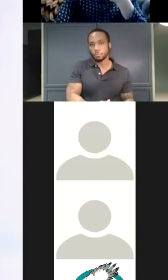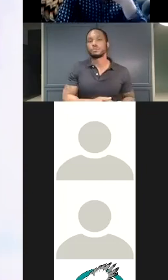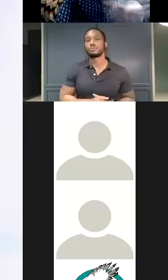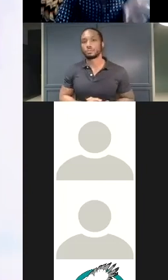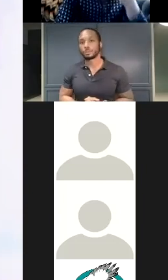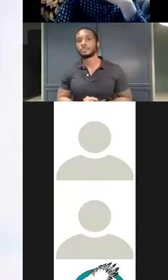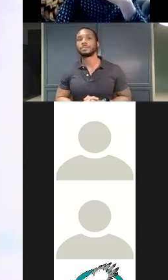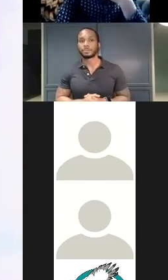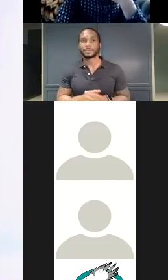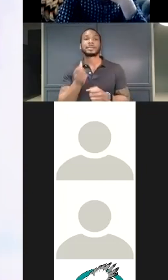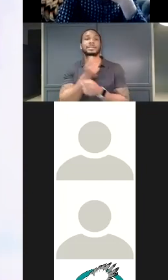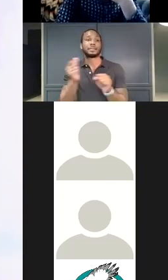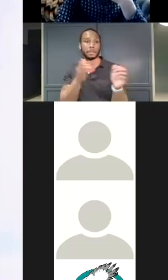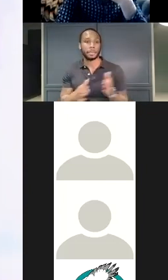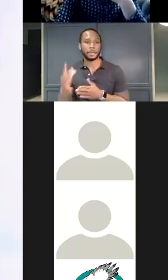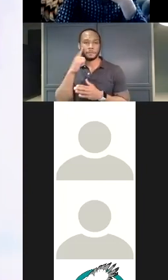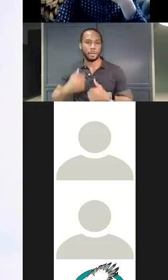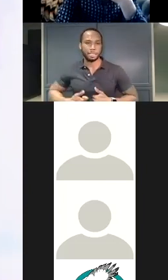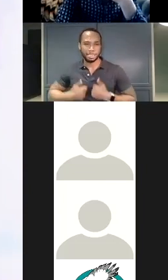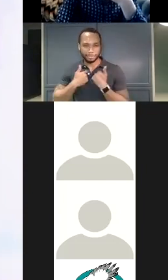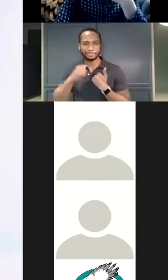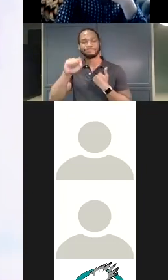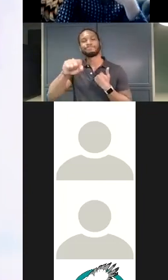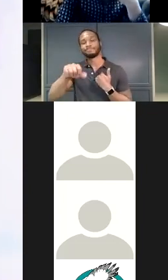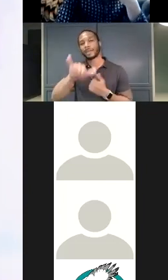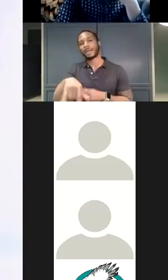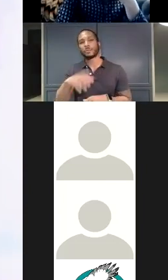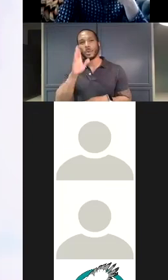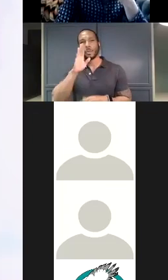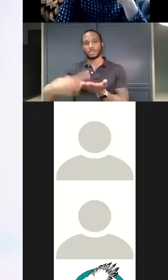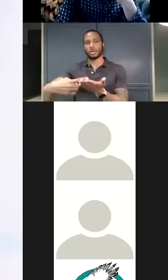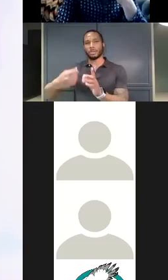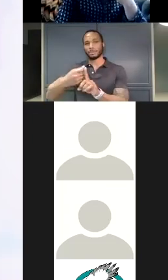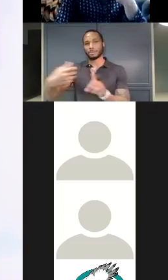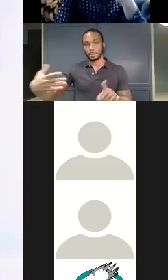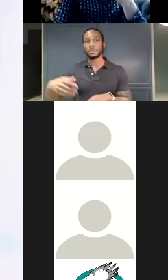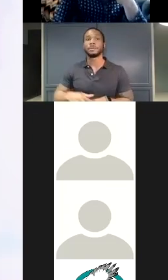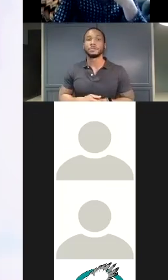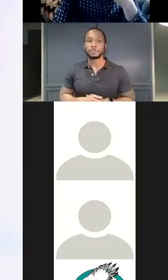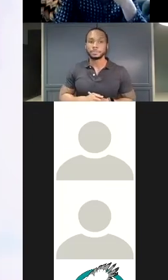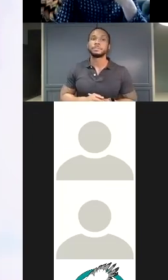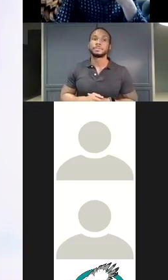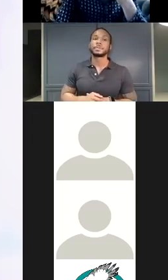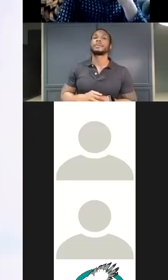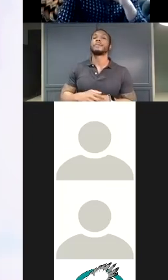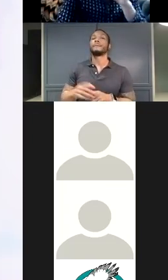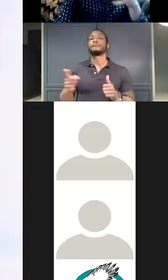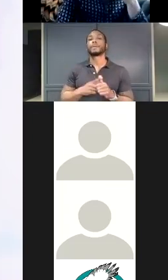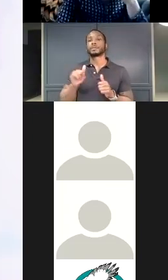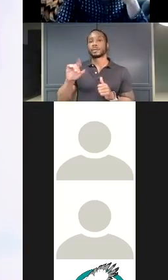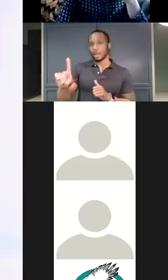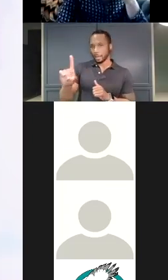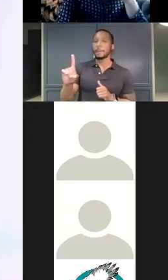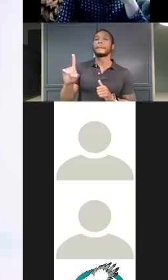Safety plan for living. Yeah, so that's what we're going to talk about. Use assess from First Aid Mental Health. Nina says, yeah,